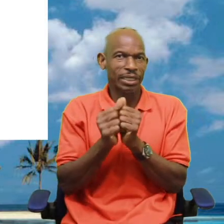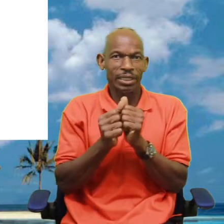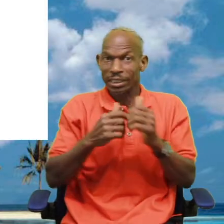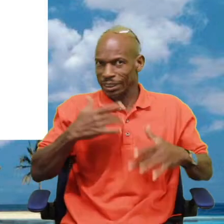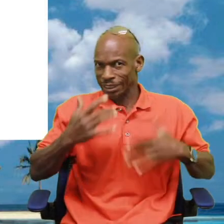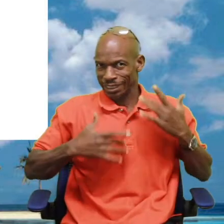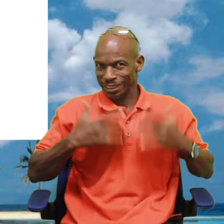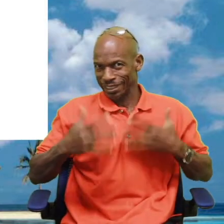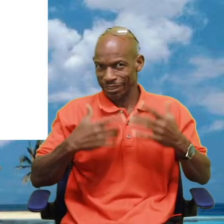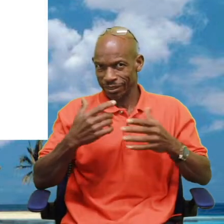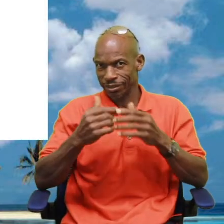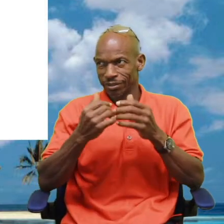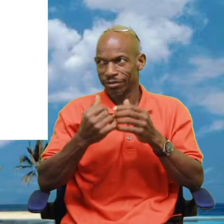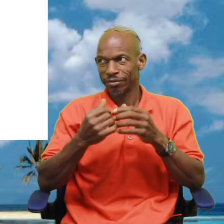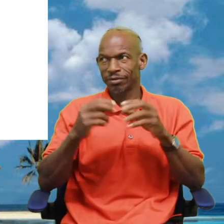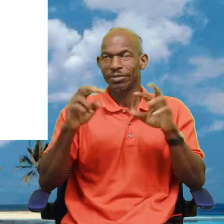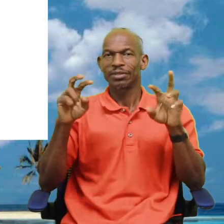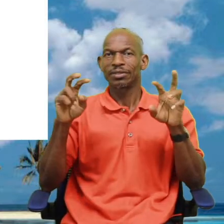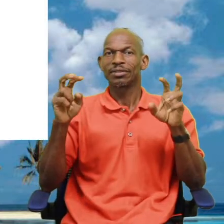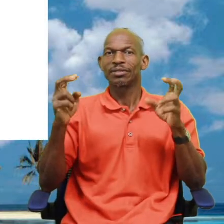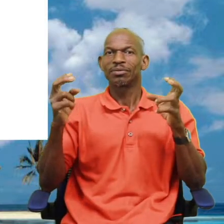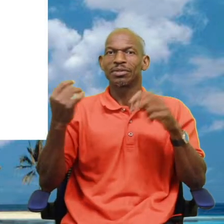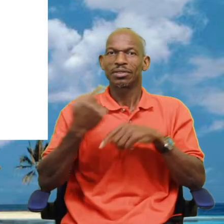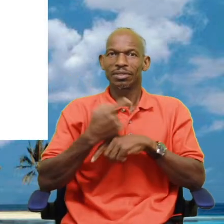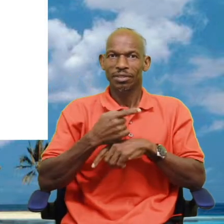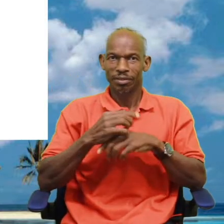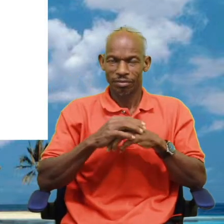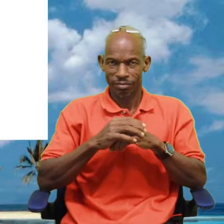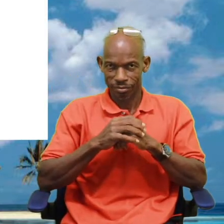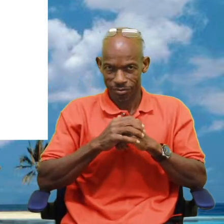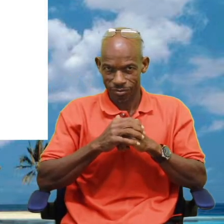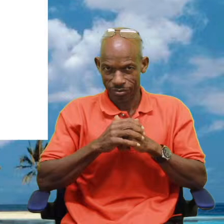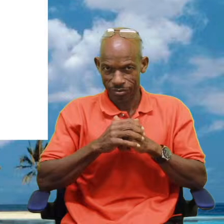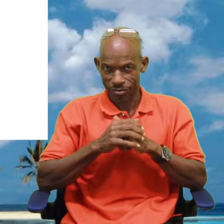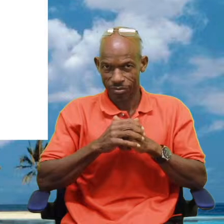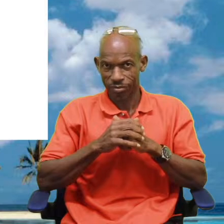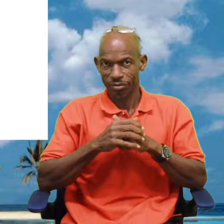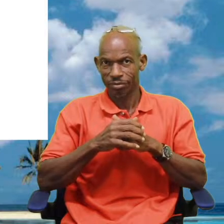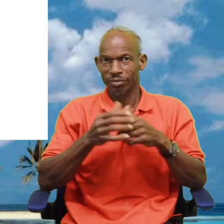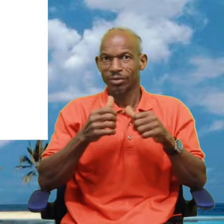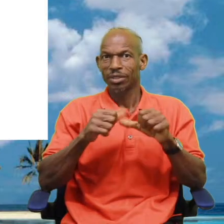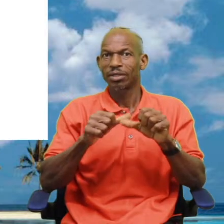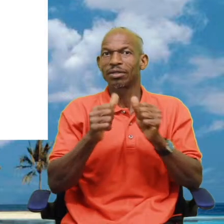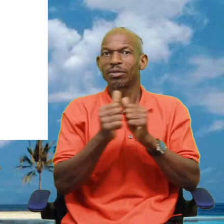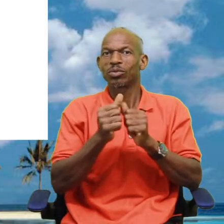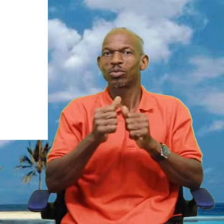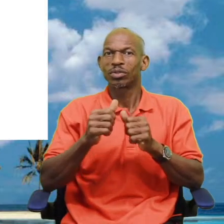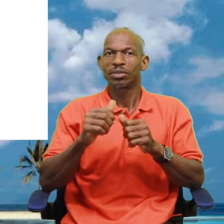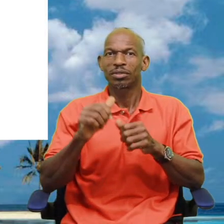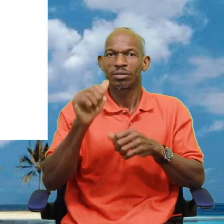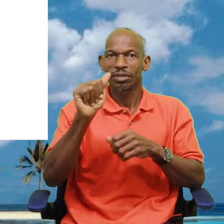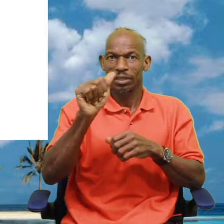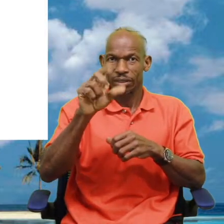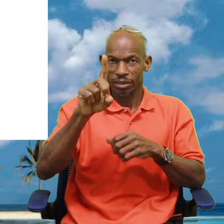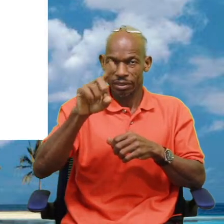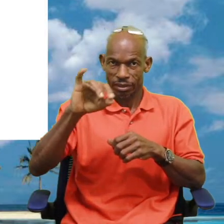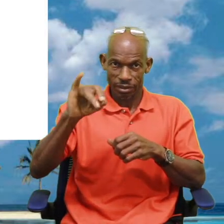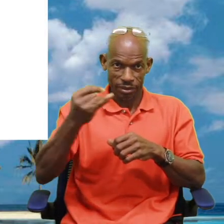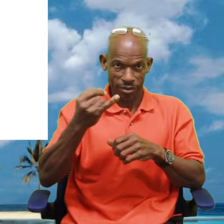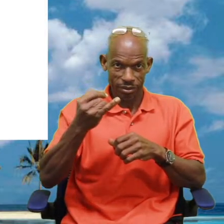topic is, we are looking at, again, we are continuing with adjectives, but we are looking at